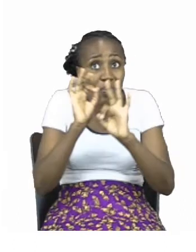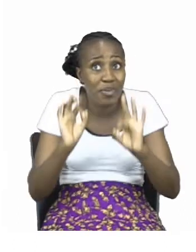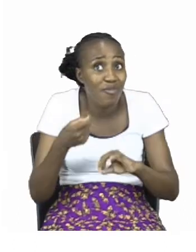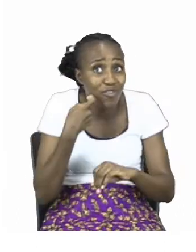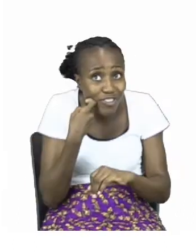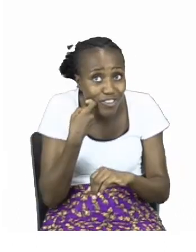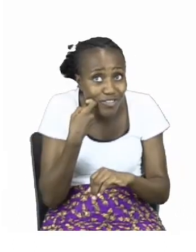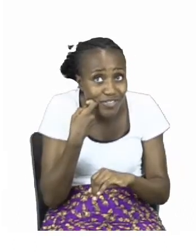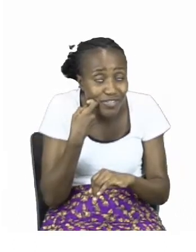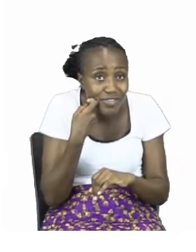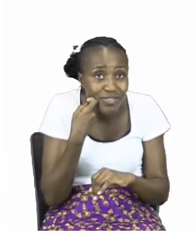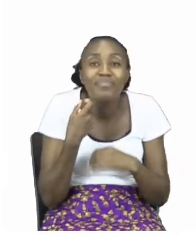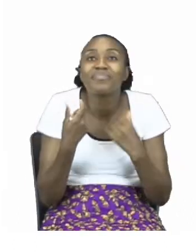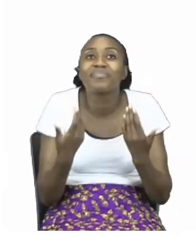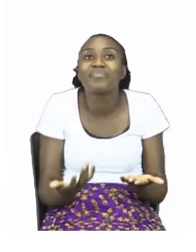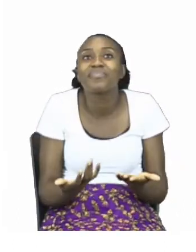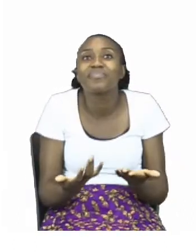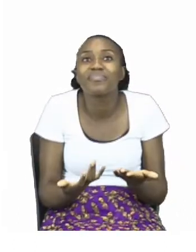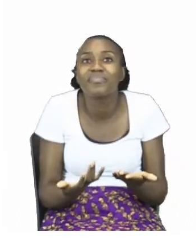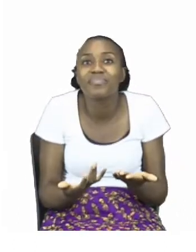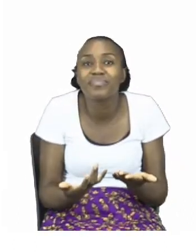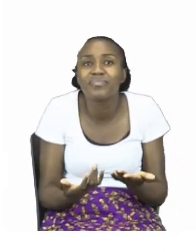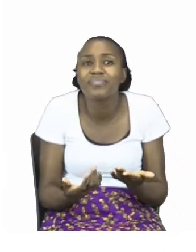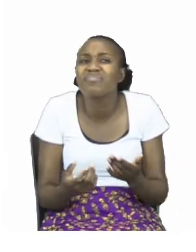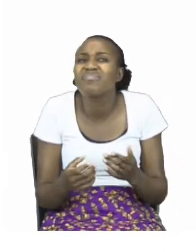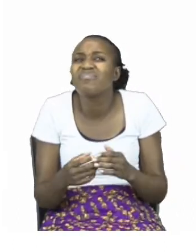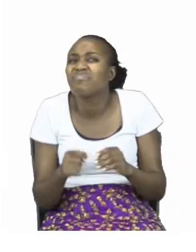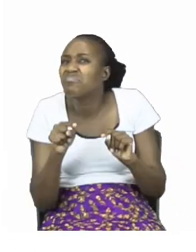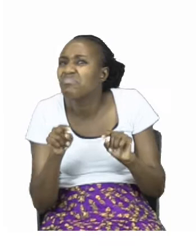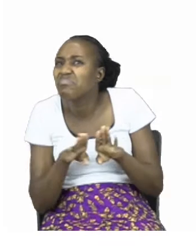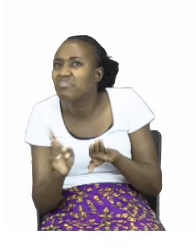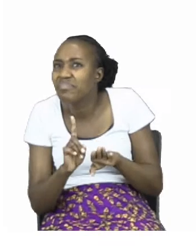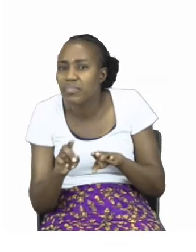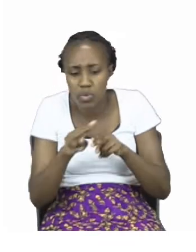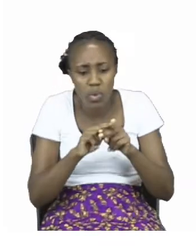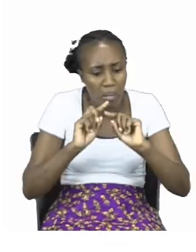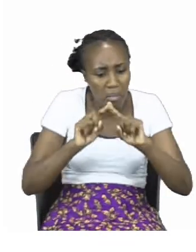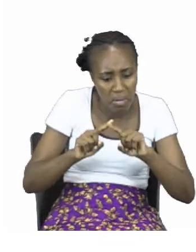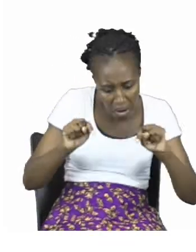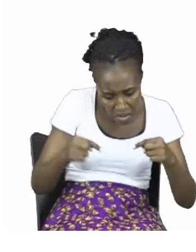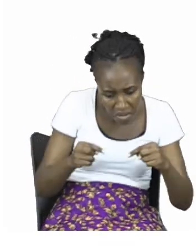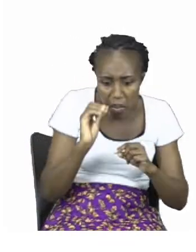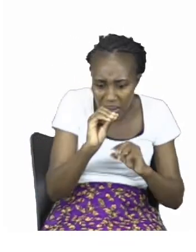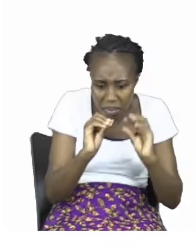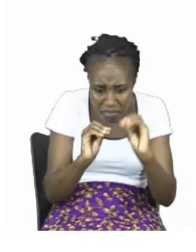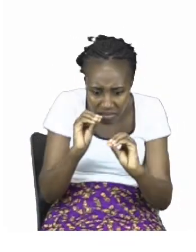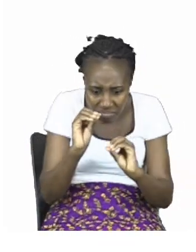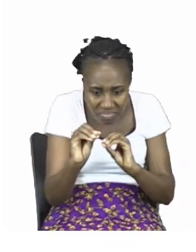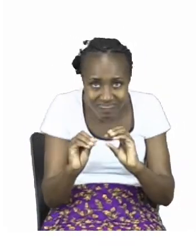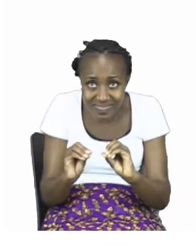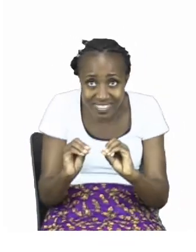remember, boys and girls, a collage is when we use different material apart from our crayons to